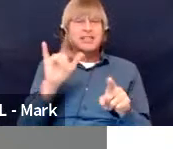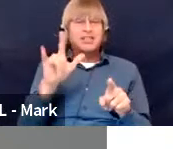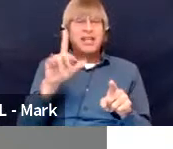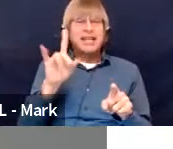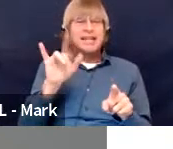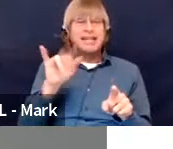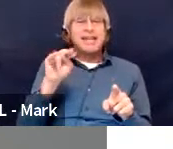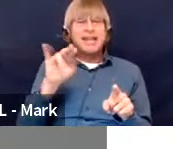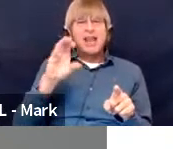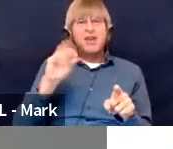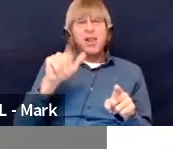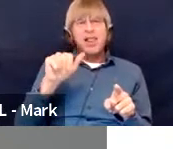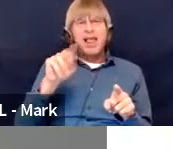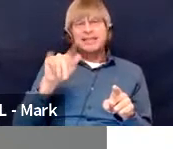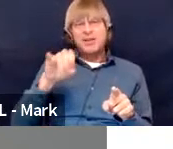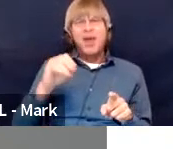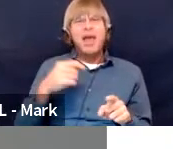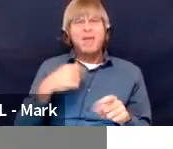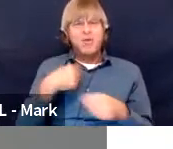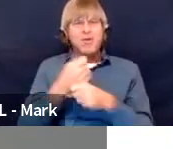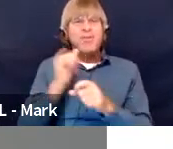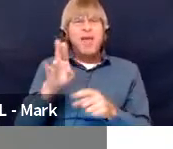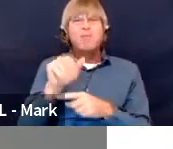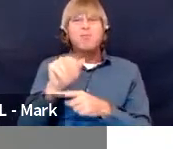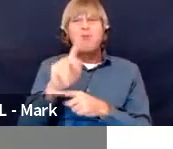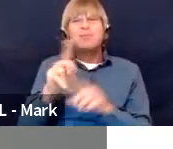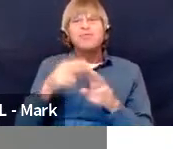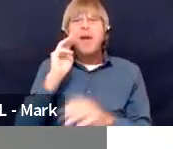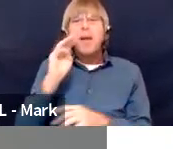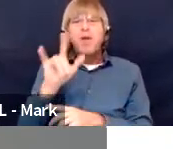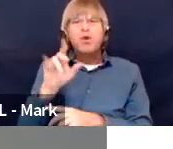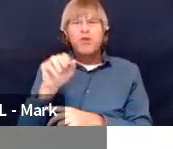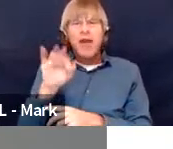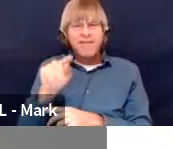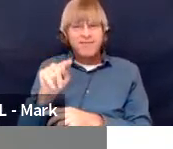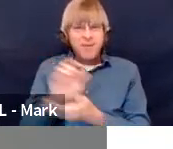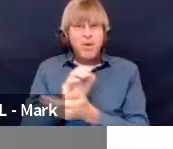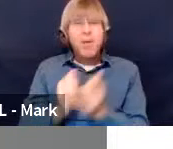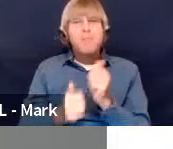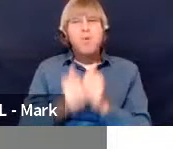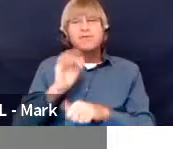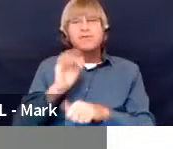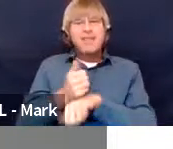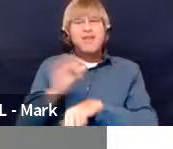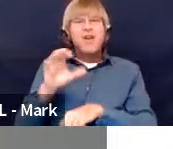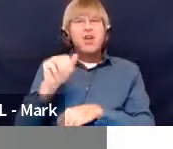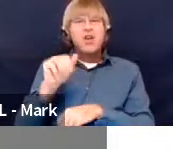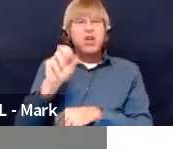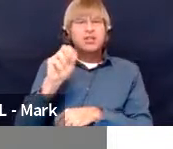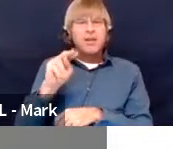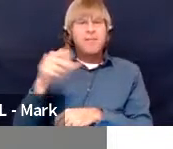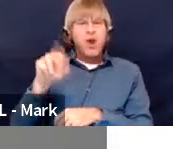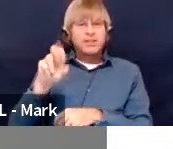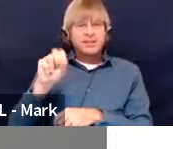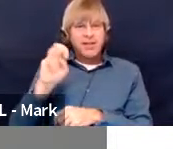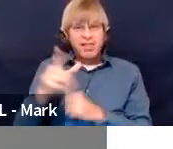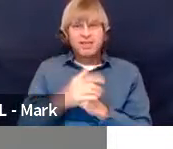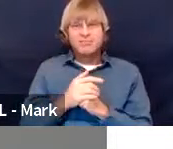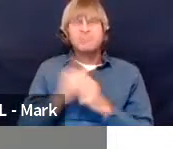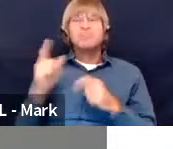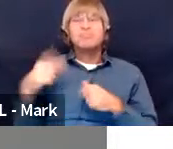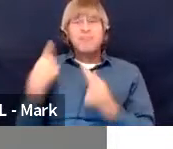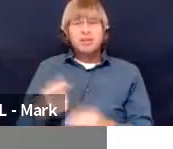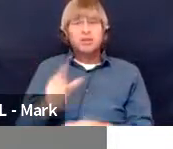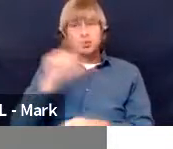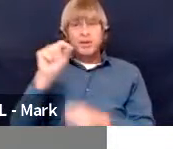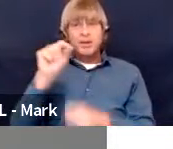DiNicolantonio. I am the director of creative and brand engagement for Millcraft Paper. I'm also the founder of Parse Parcel. So for the last 20 years,